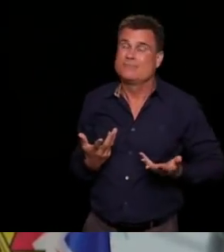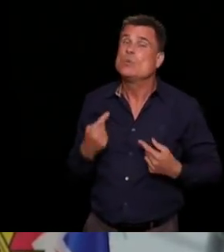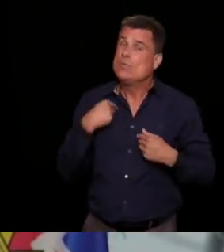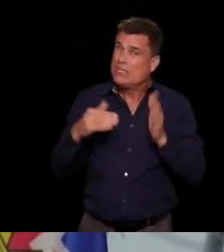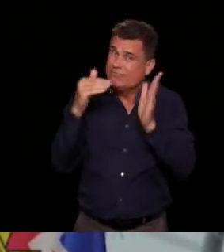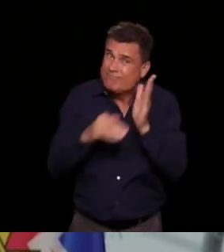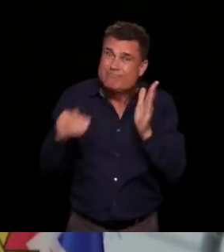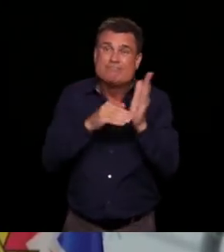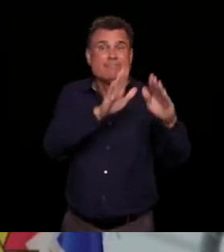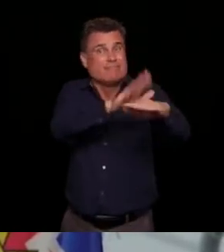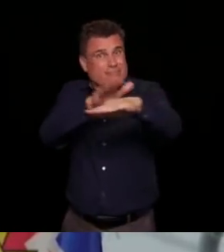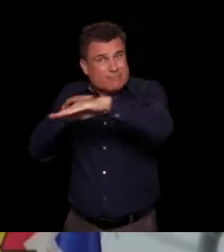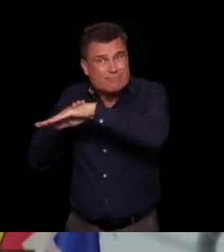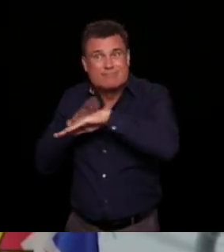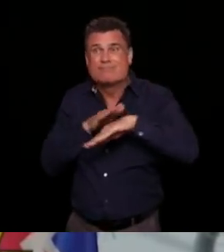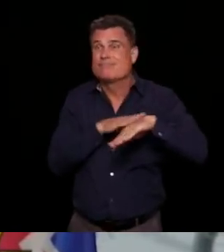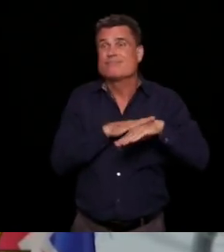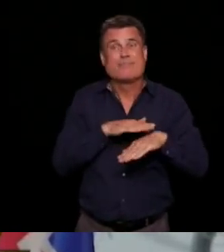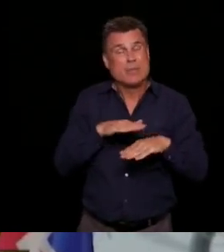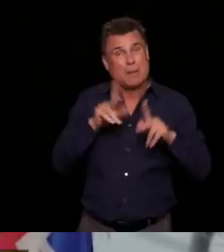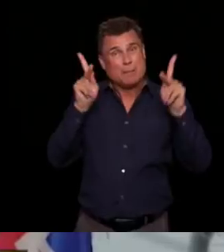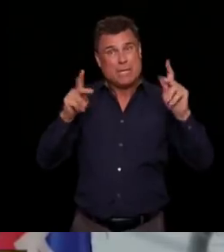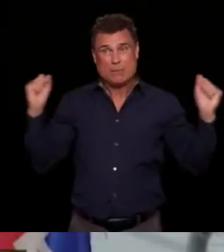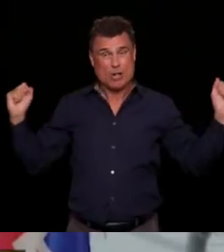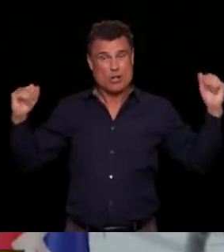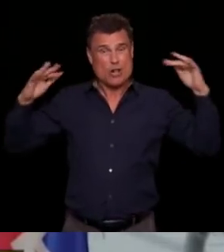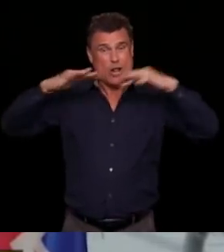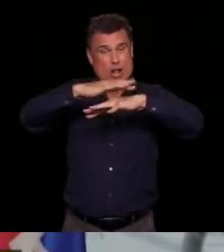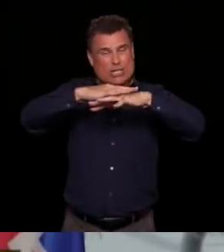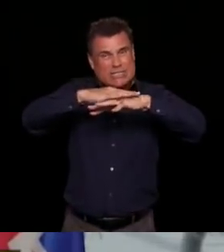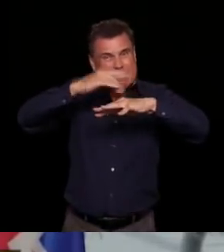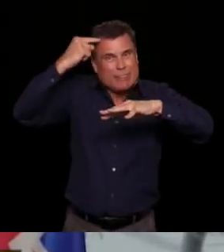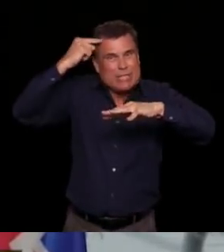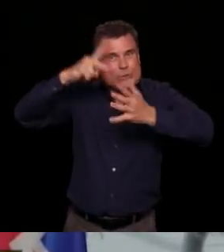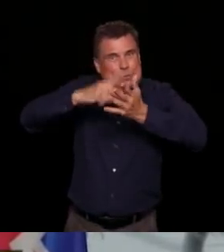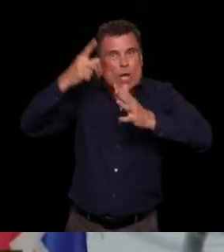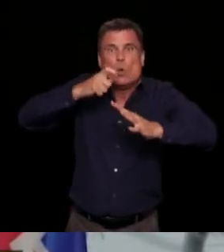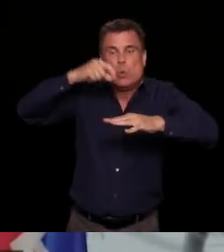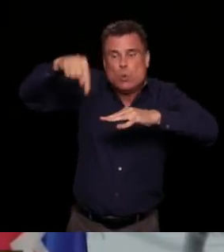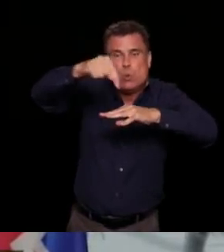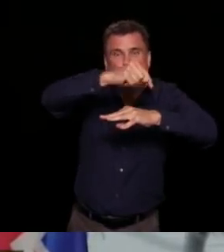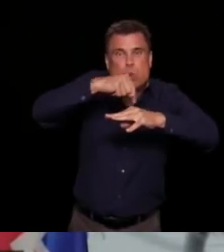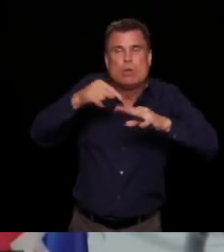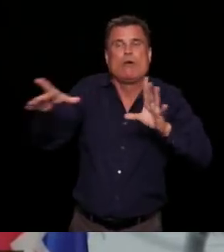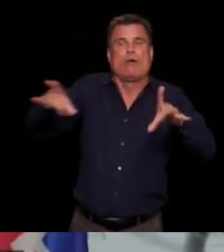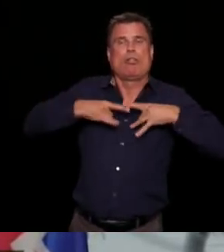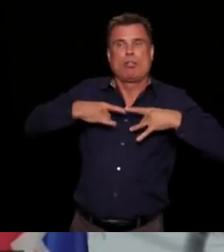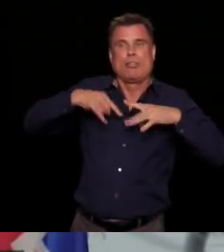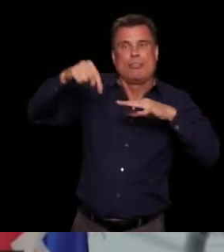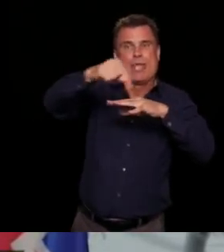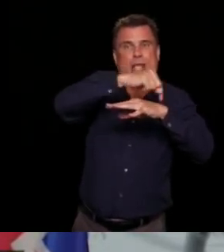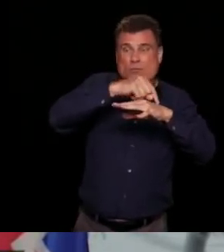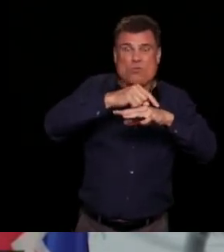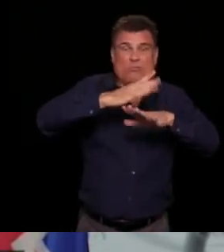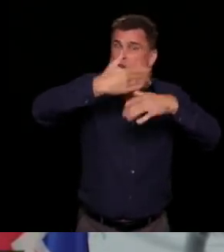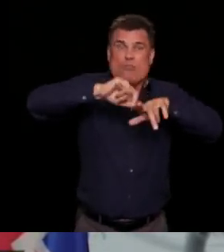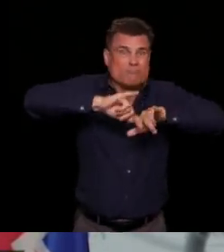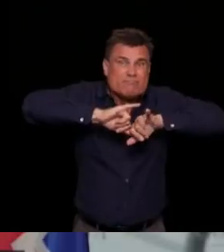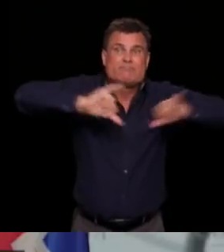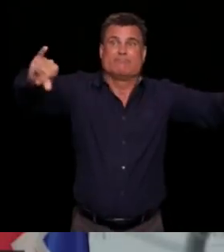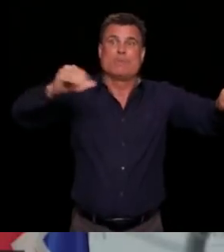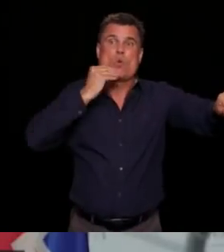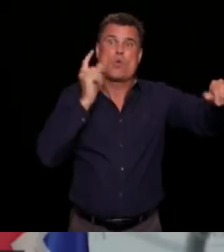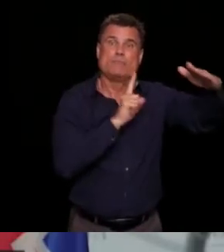have been identified. And so it really is it's a reflection of how the types of exposures there